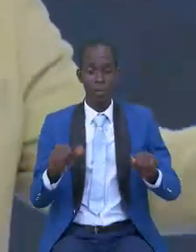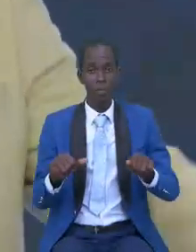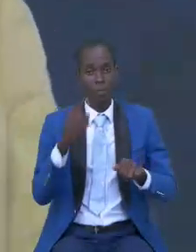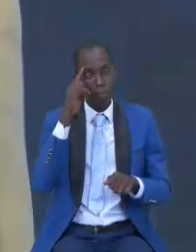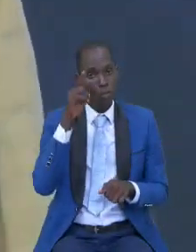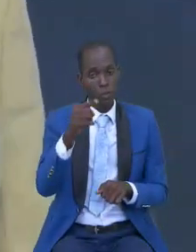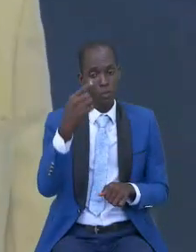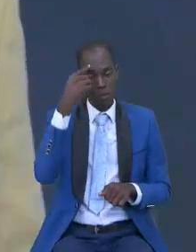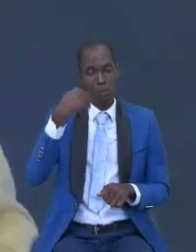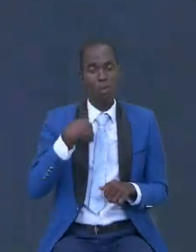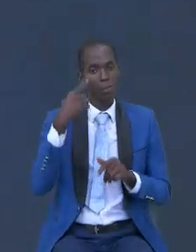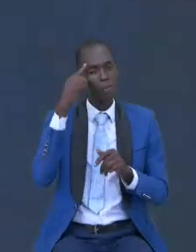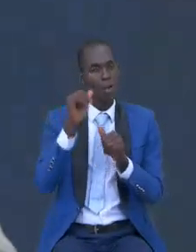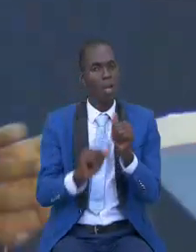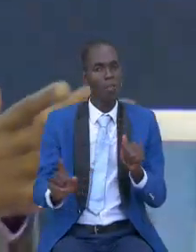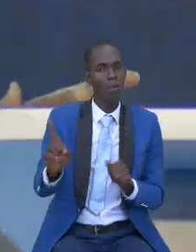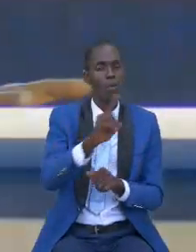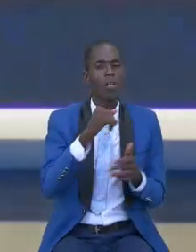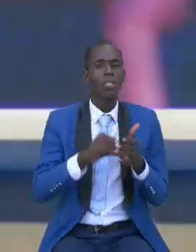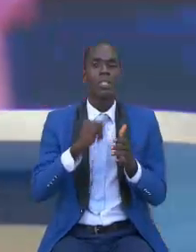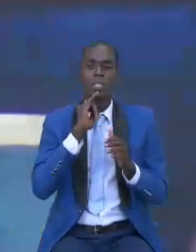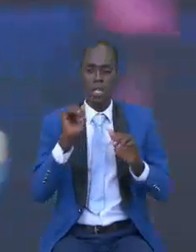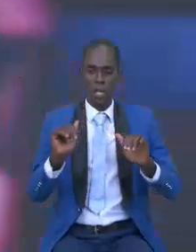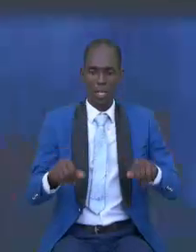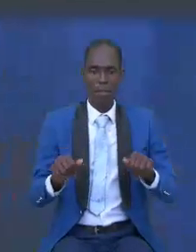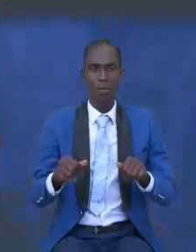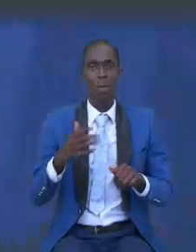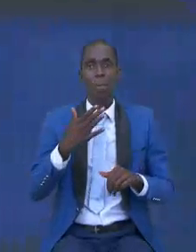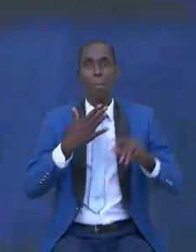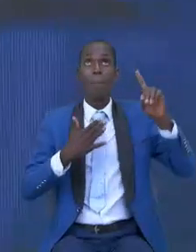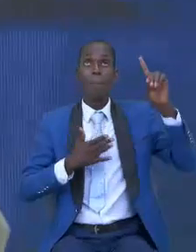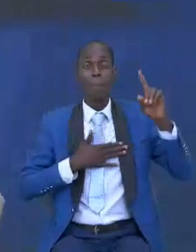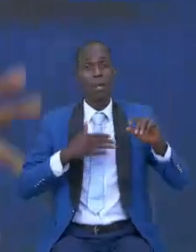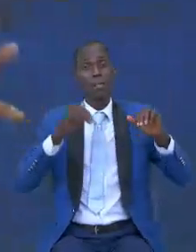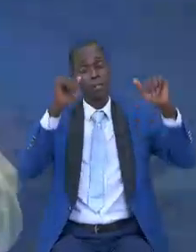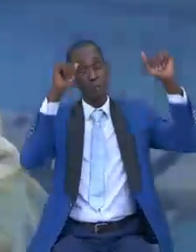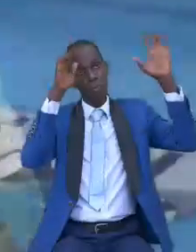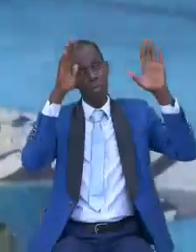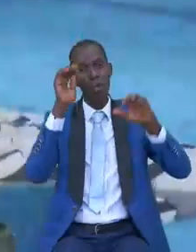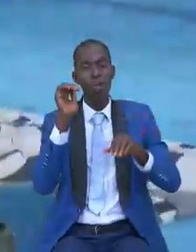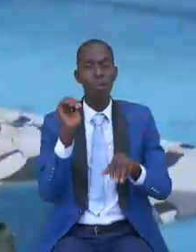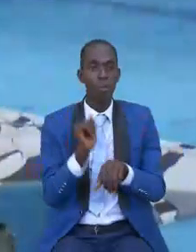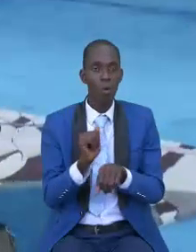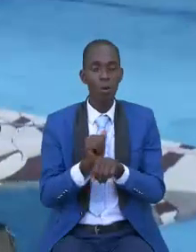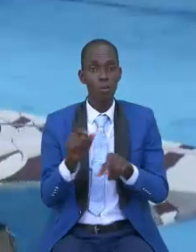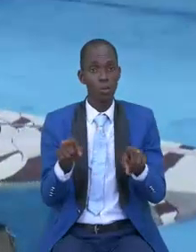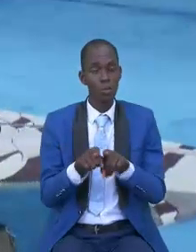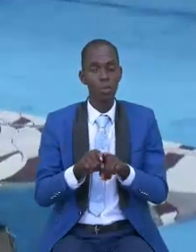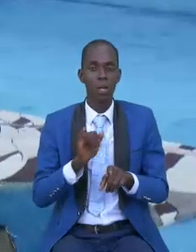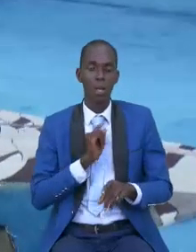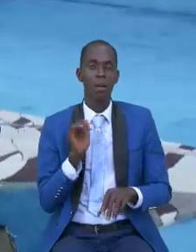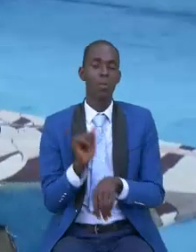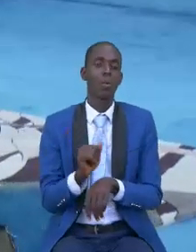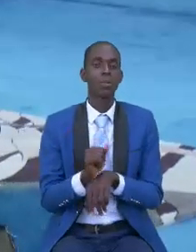me, for everyone. It's available. My Father walketh hitherto, and I walk.